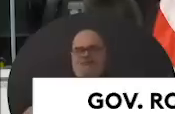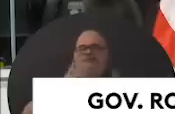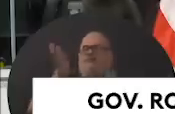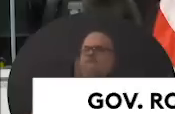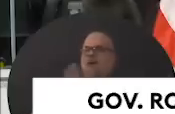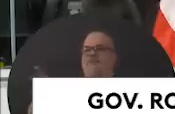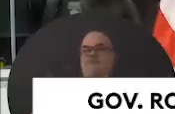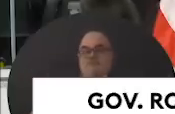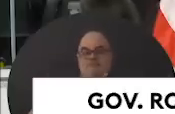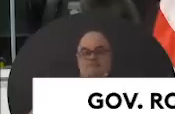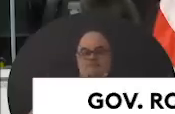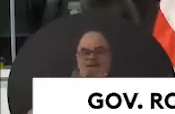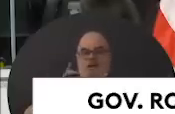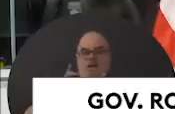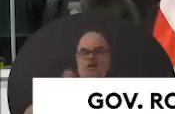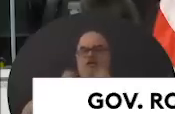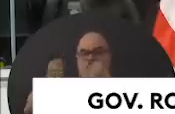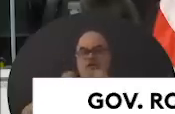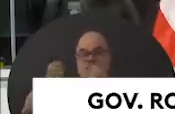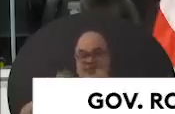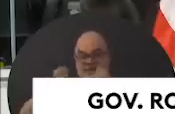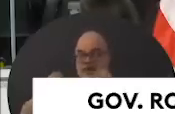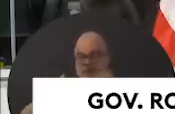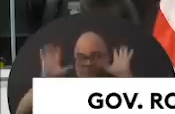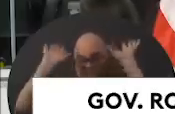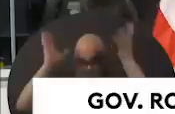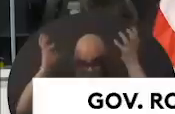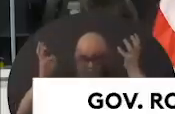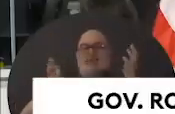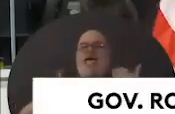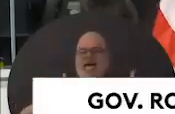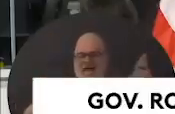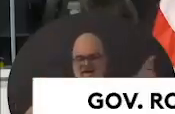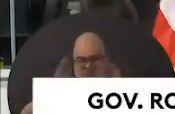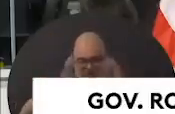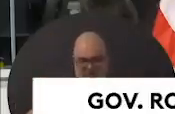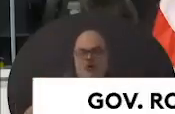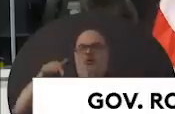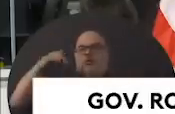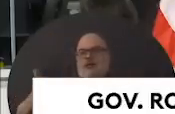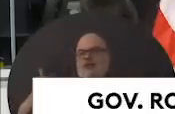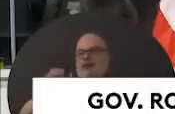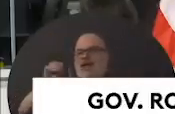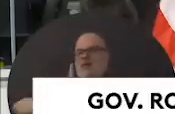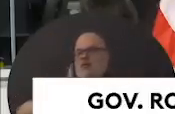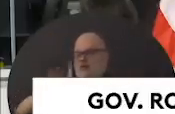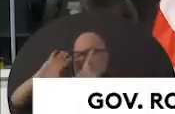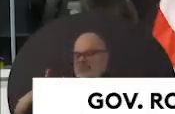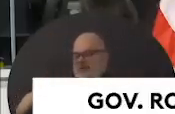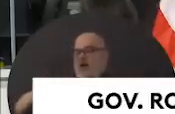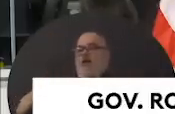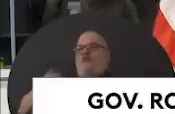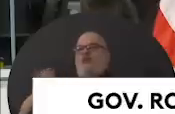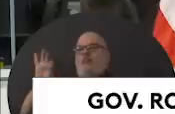transport units, and FEMA has already filled that mission, and those units are moving into the Orlando area right now from FEMA.